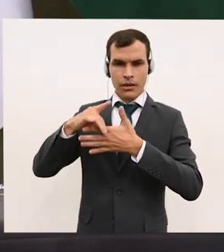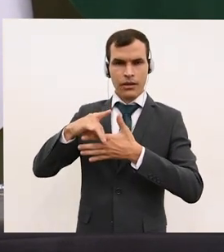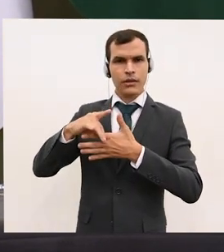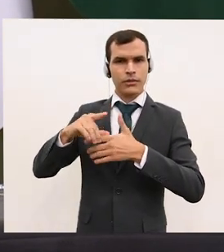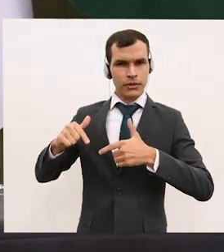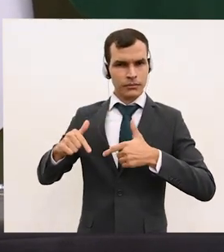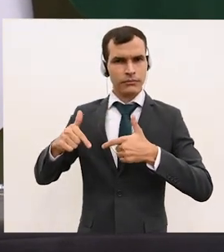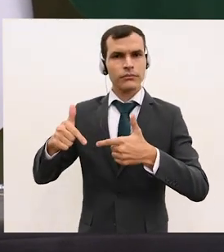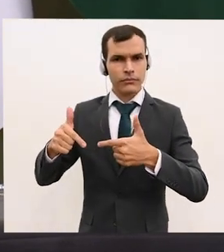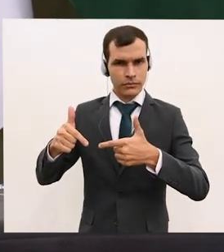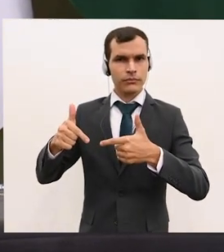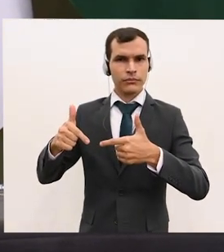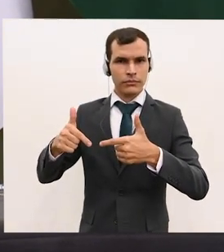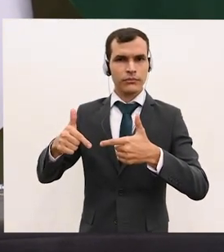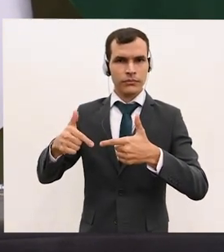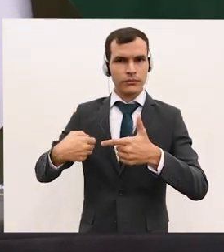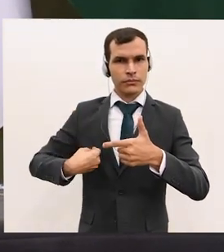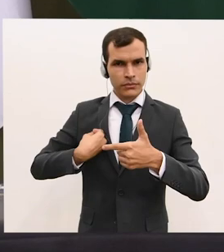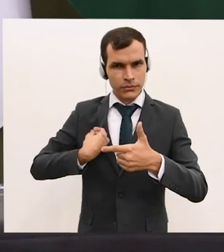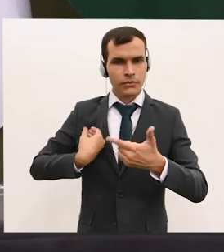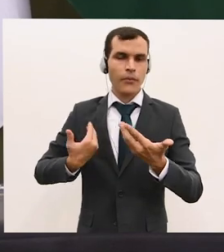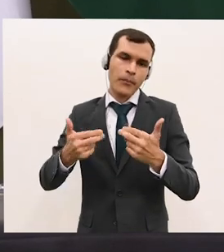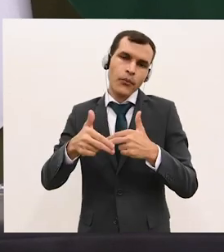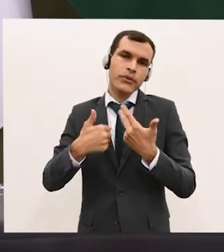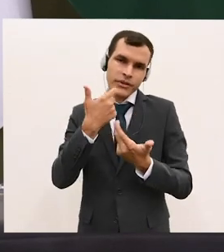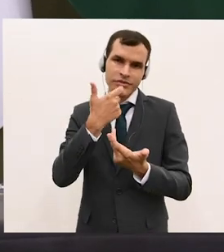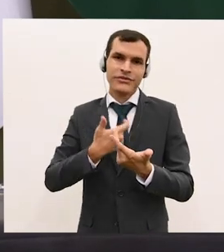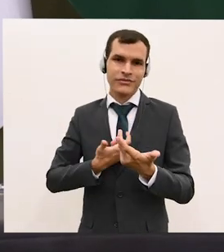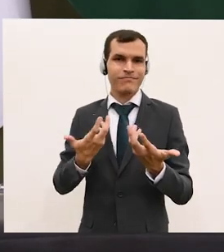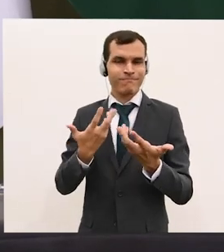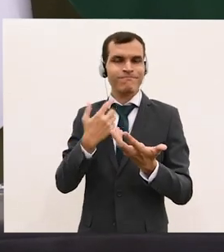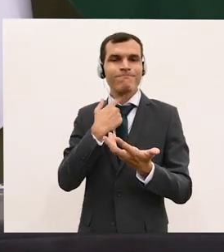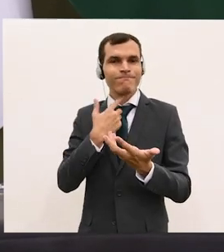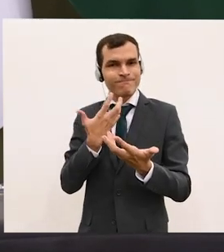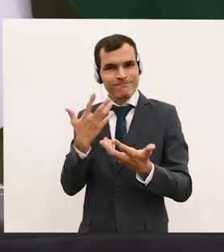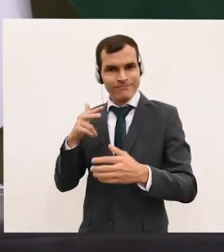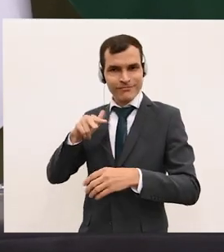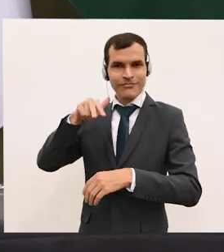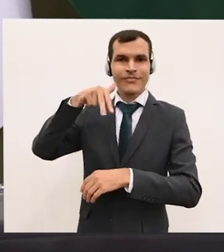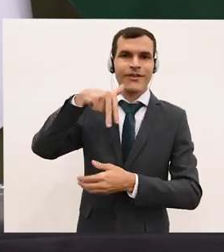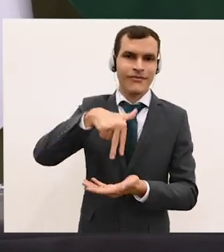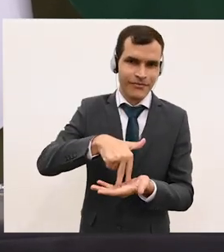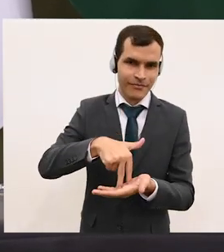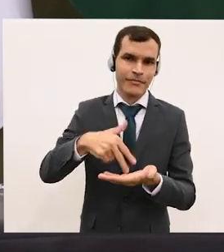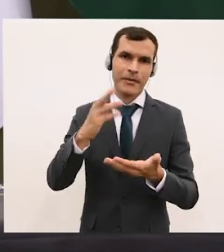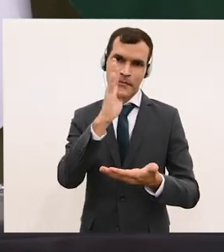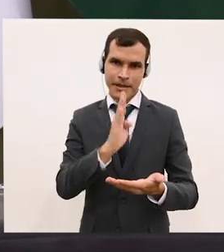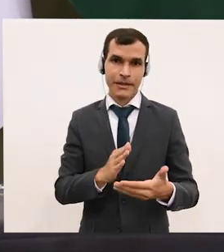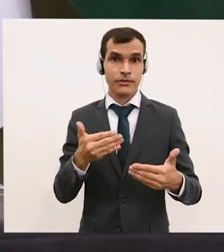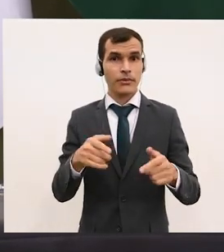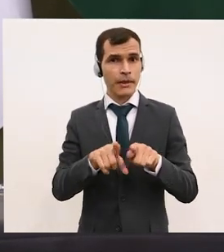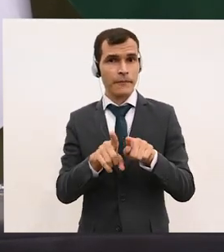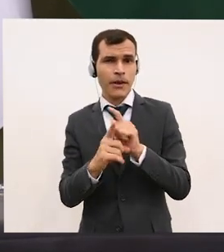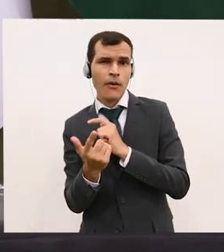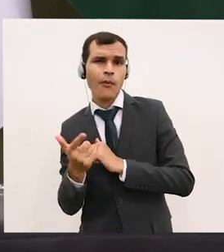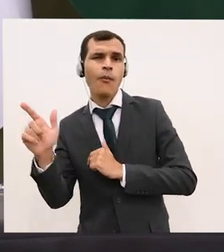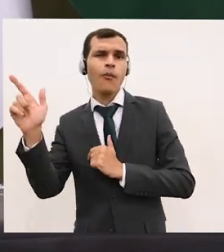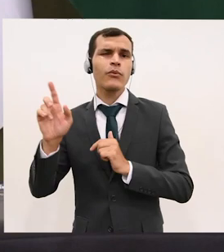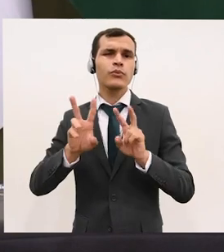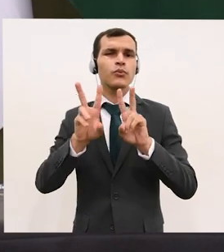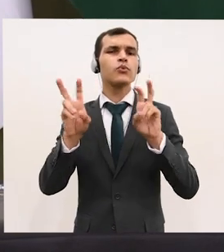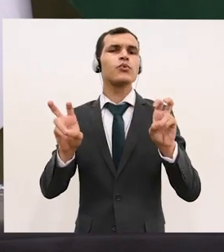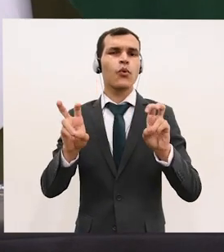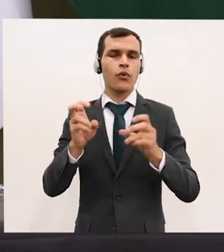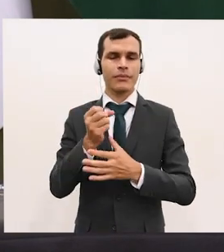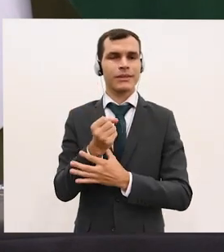come. As I mentioned, the other reason is on the issue of food security. You all know the situation